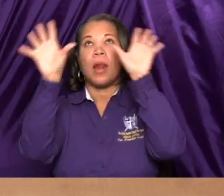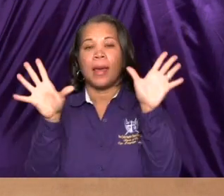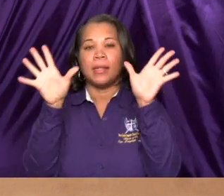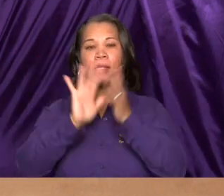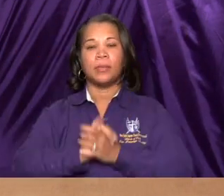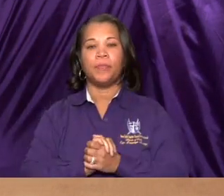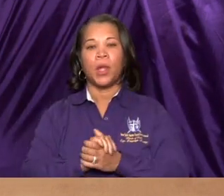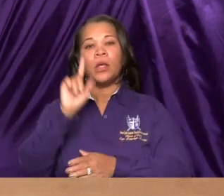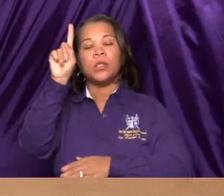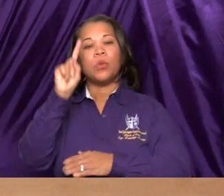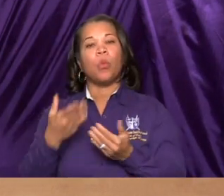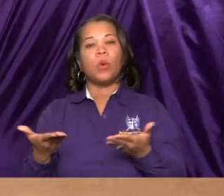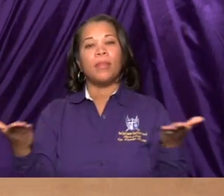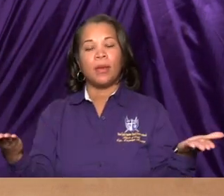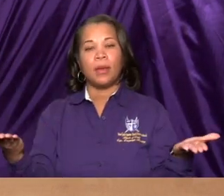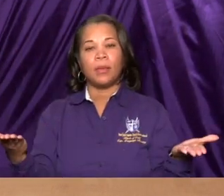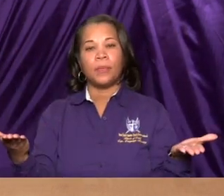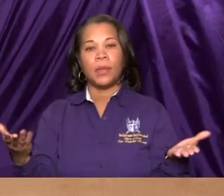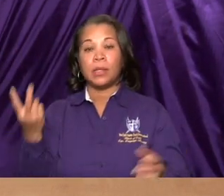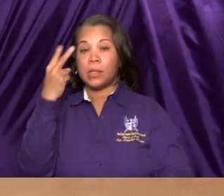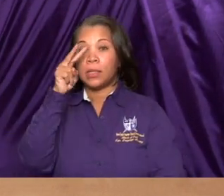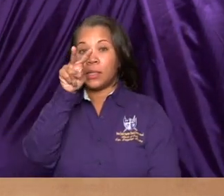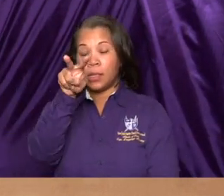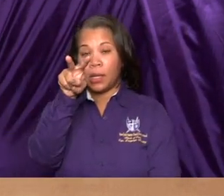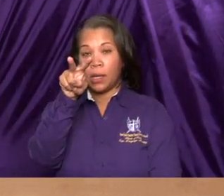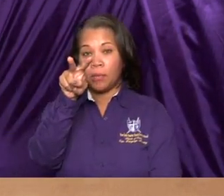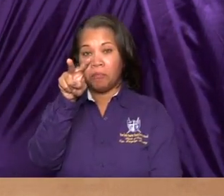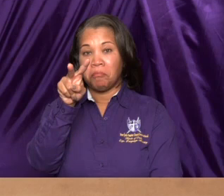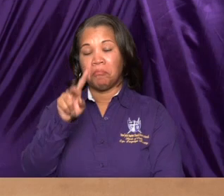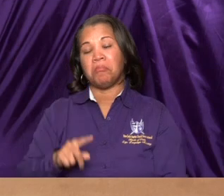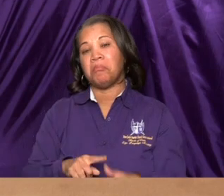It's one thing to be able to see and then go